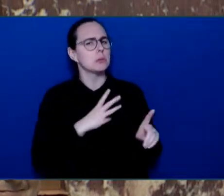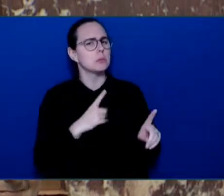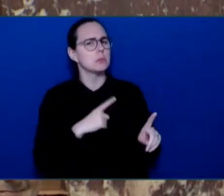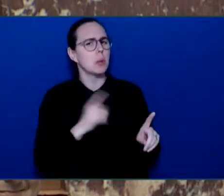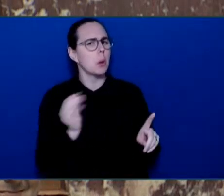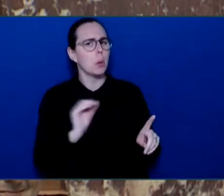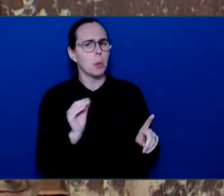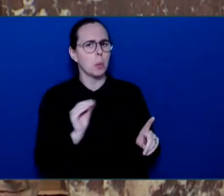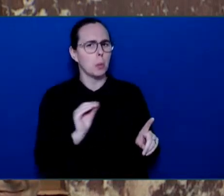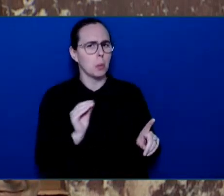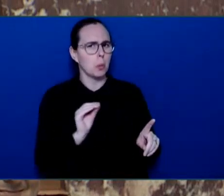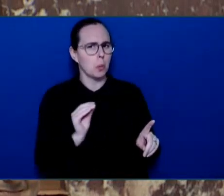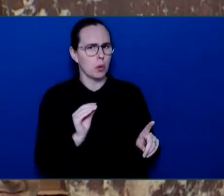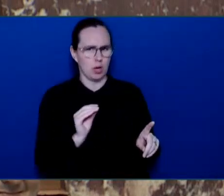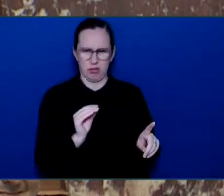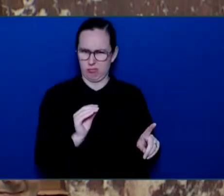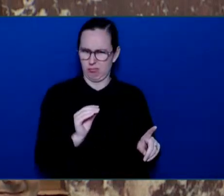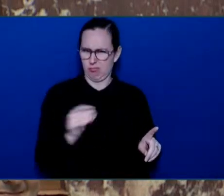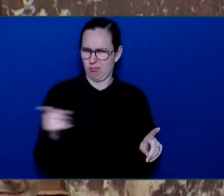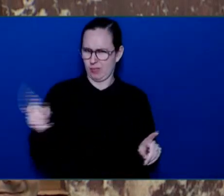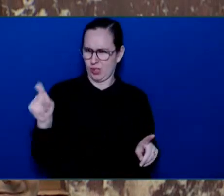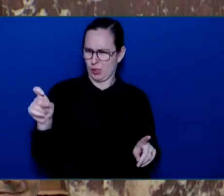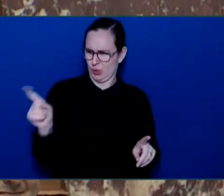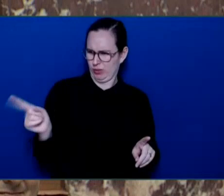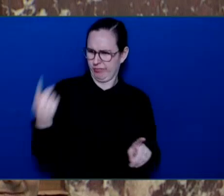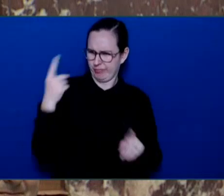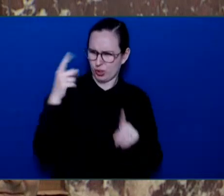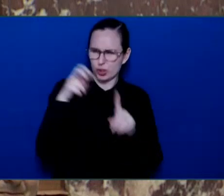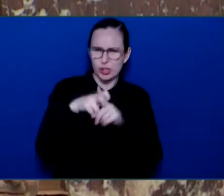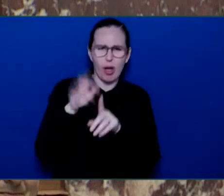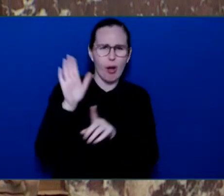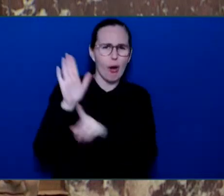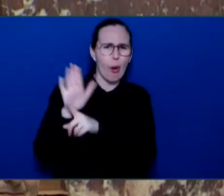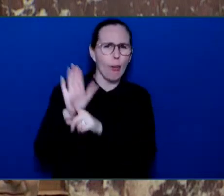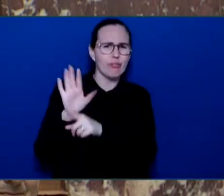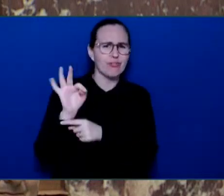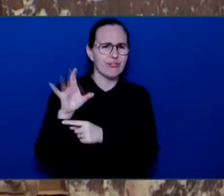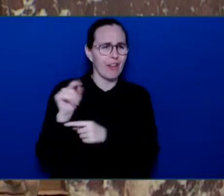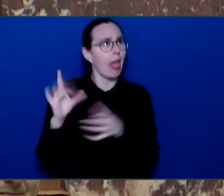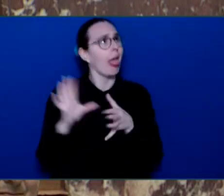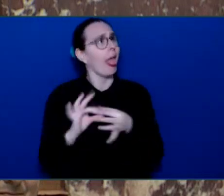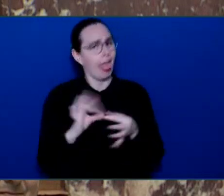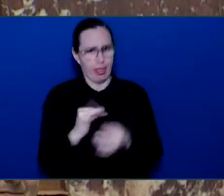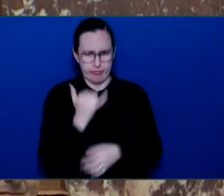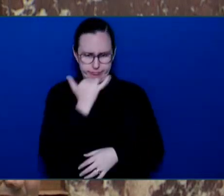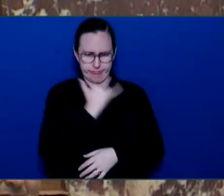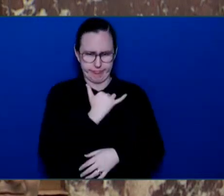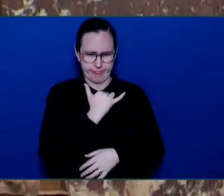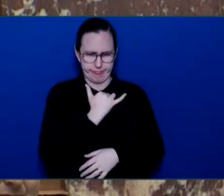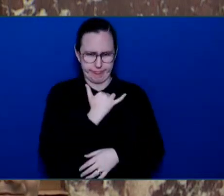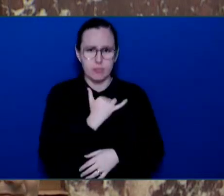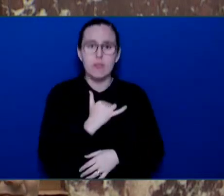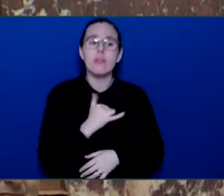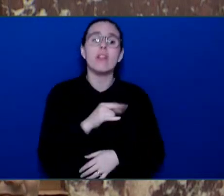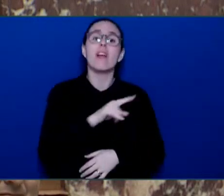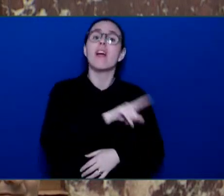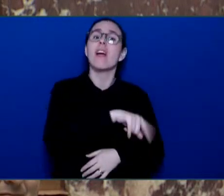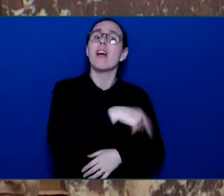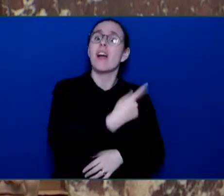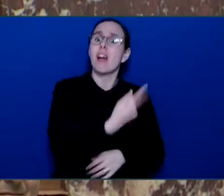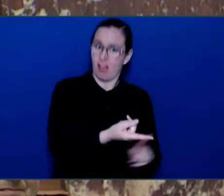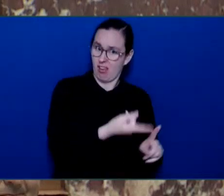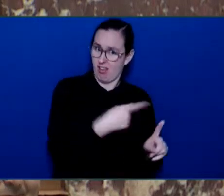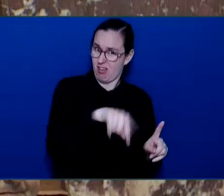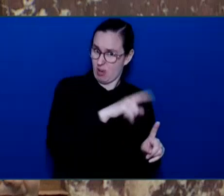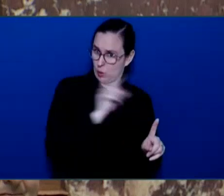quote. Does the Premier believe Caribou residents like Ken and Myrtle should accept this dangerous NDP's new normal